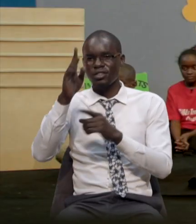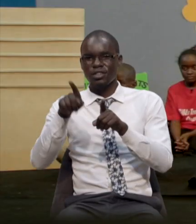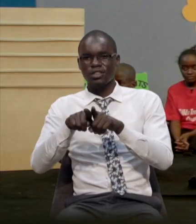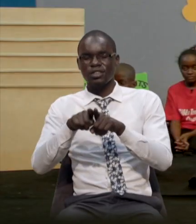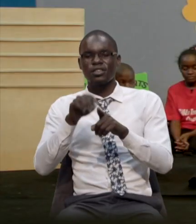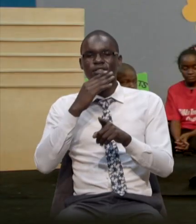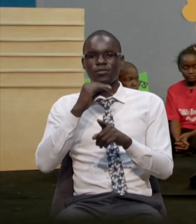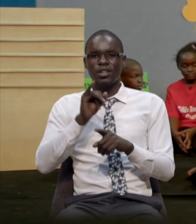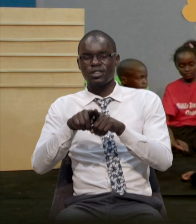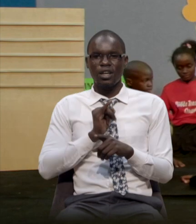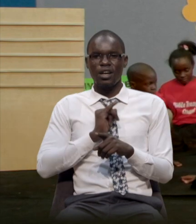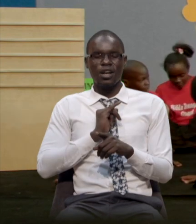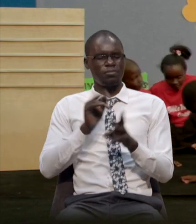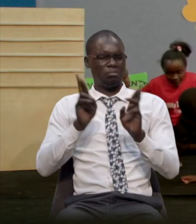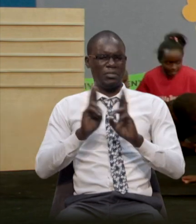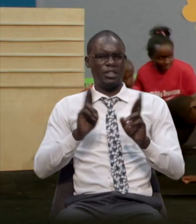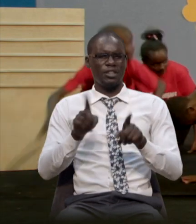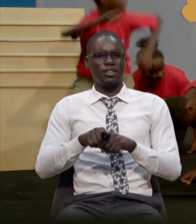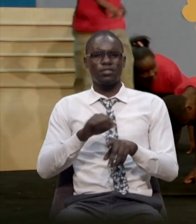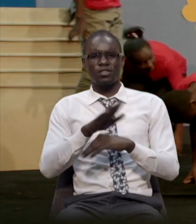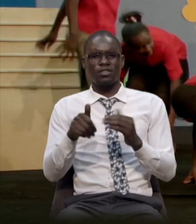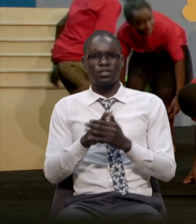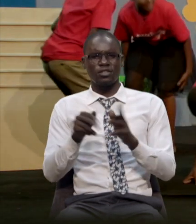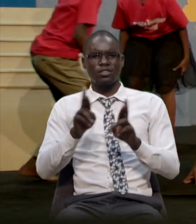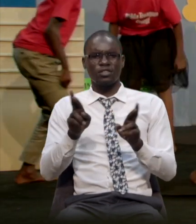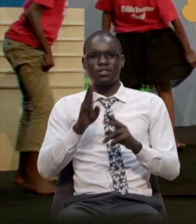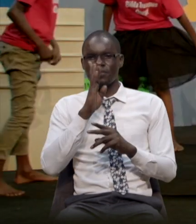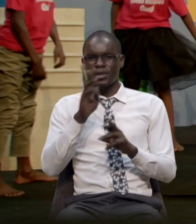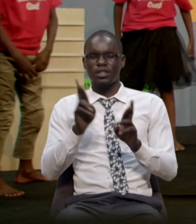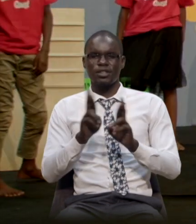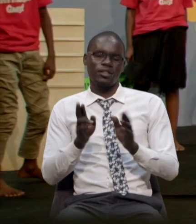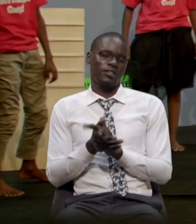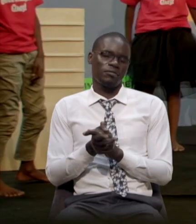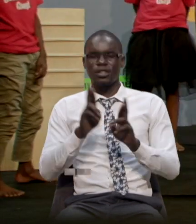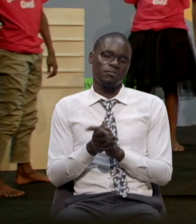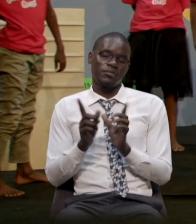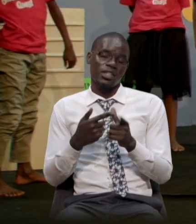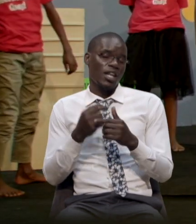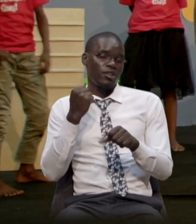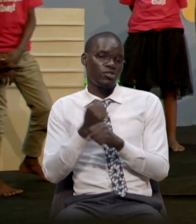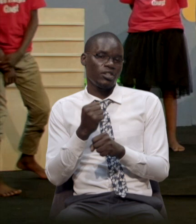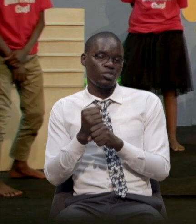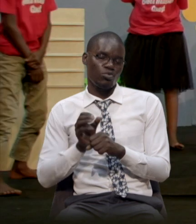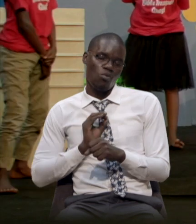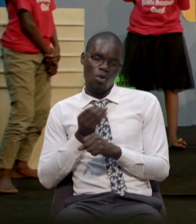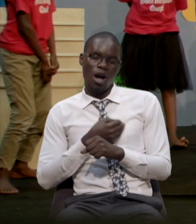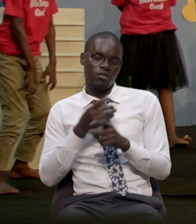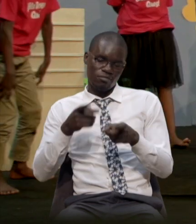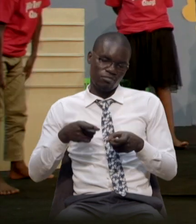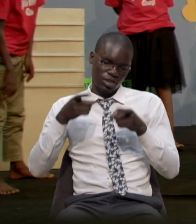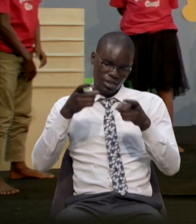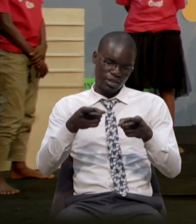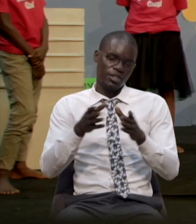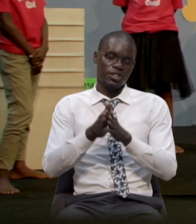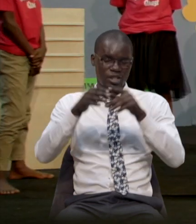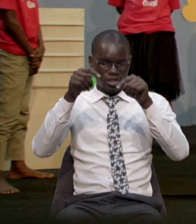I am ready, set, to go. And I hope they're set and be ready and set as we do our treasure